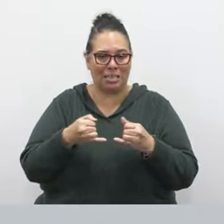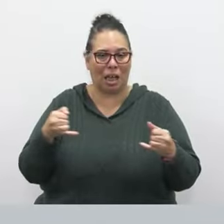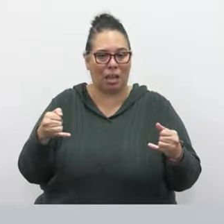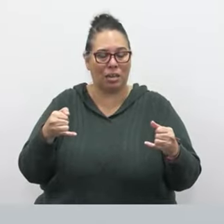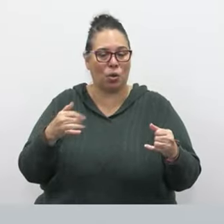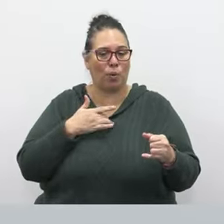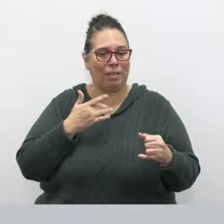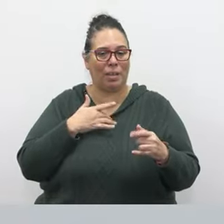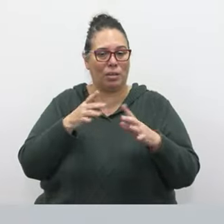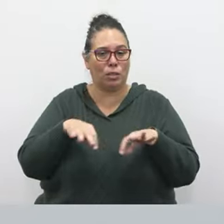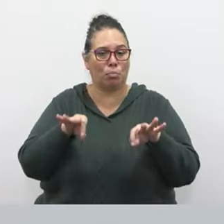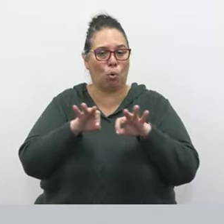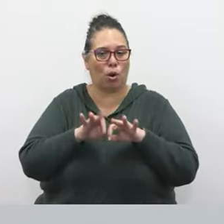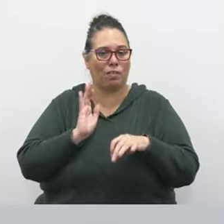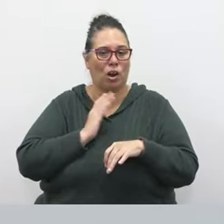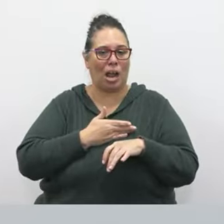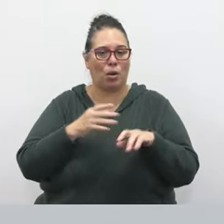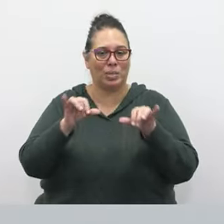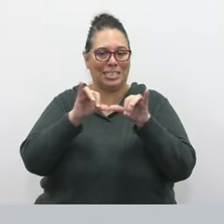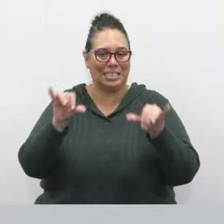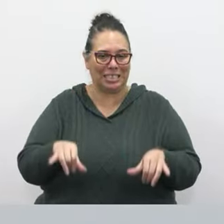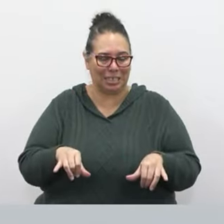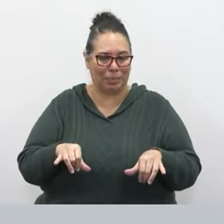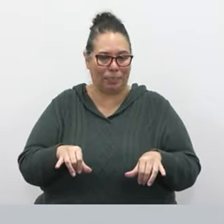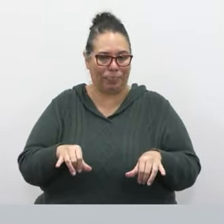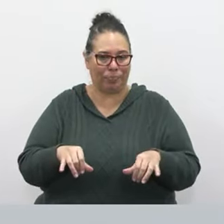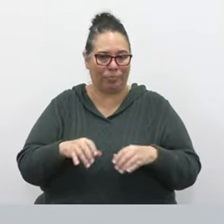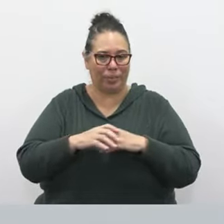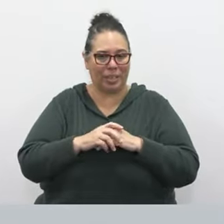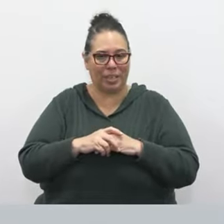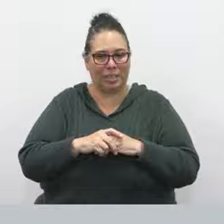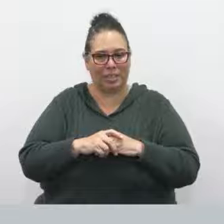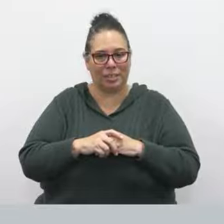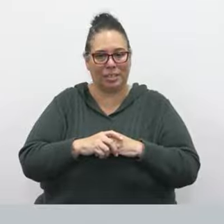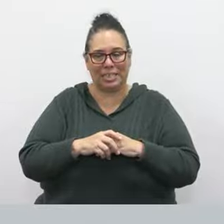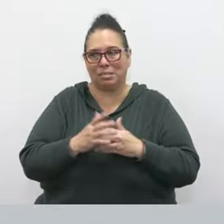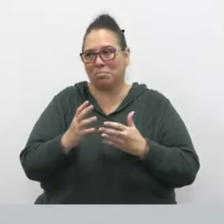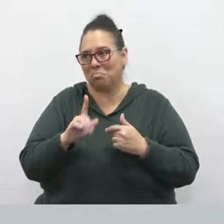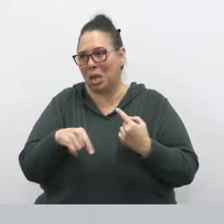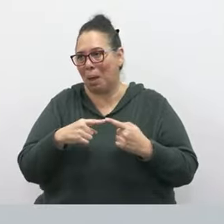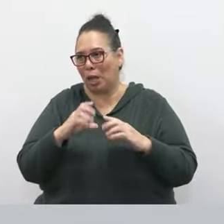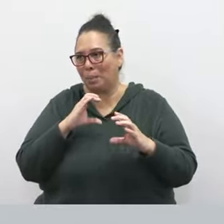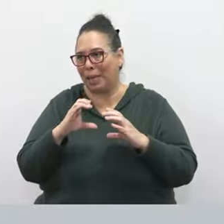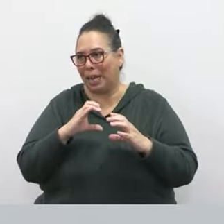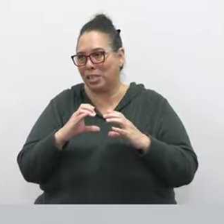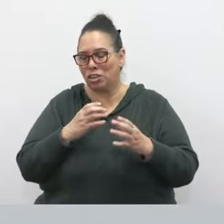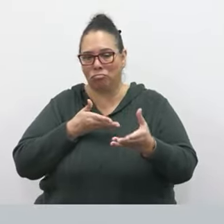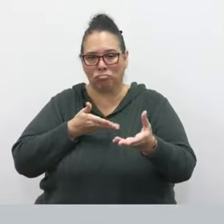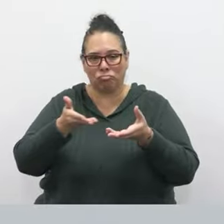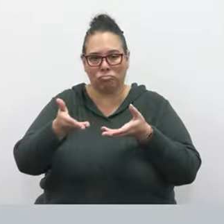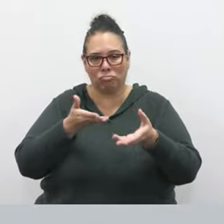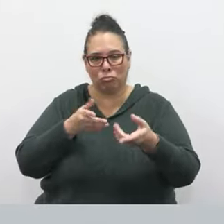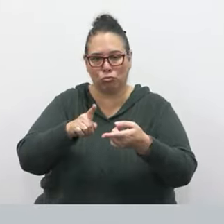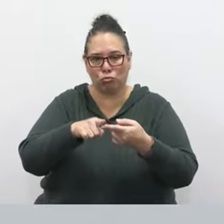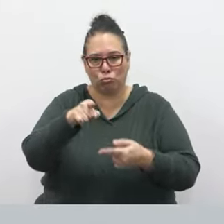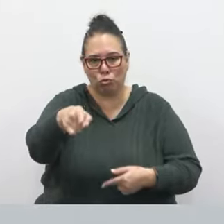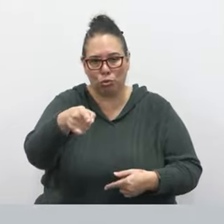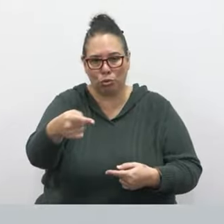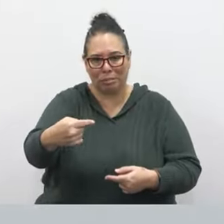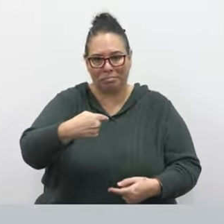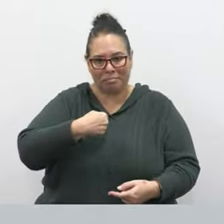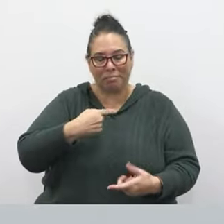important for our system. Because obviously this is not just about communication between us and you, but actually communication out to our system. And